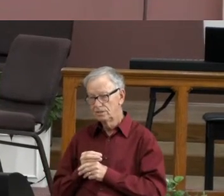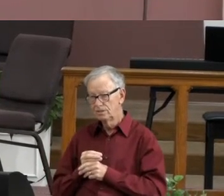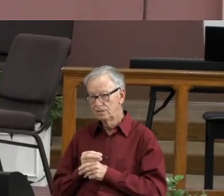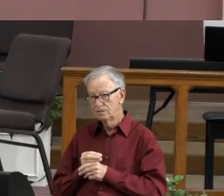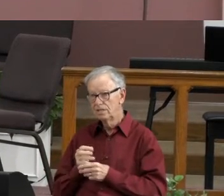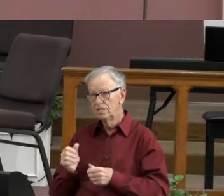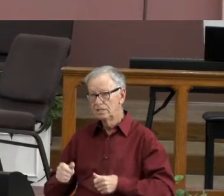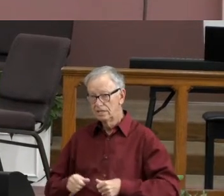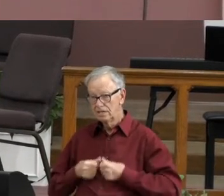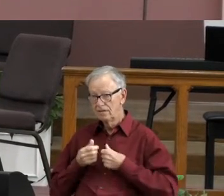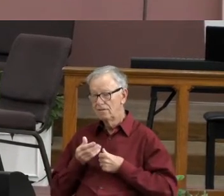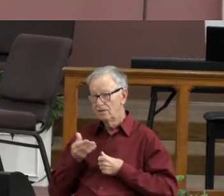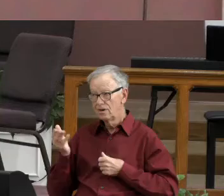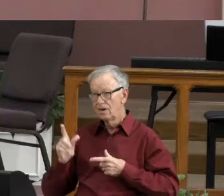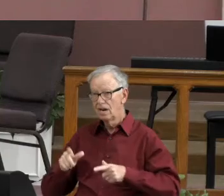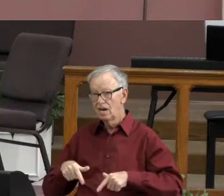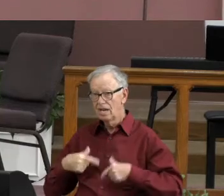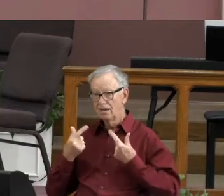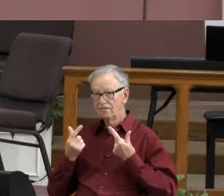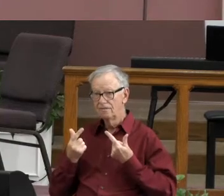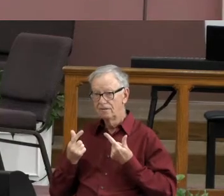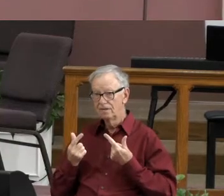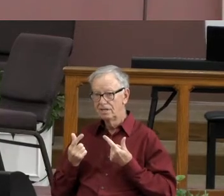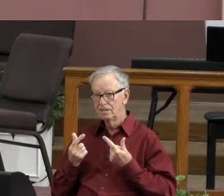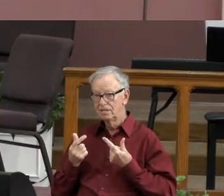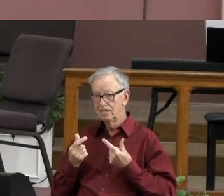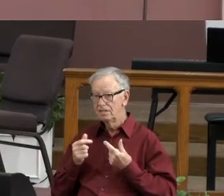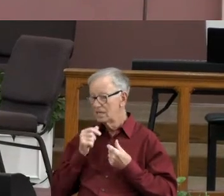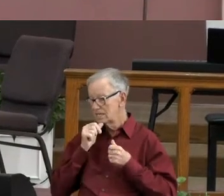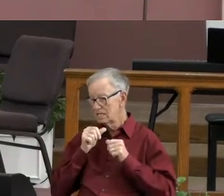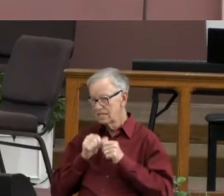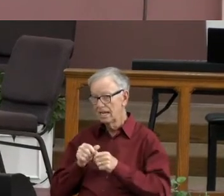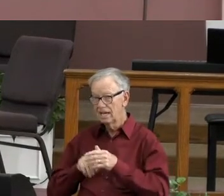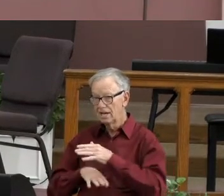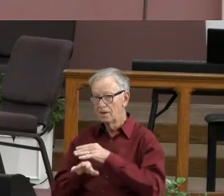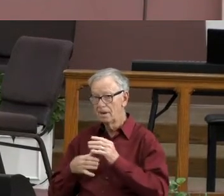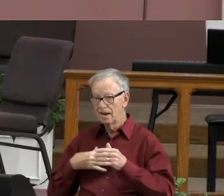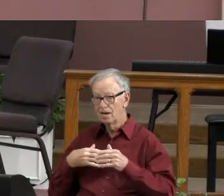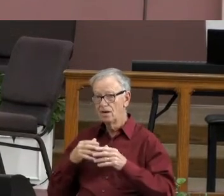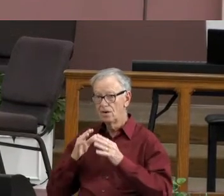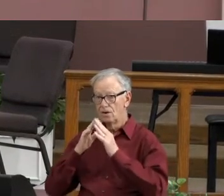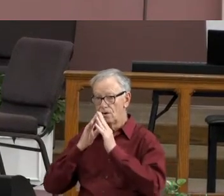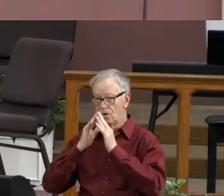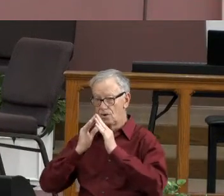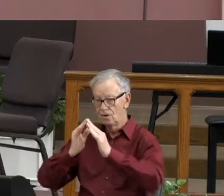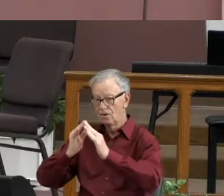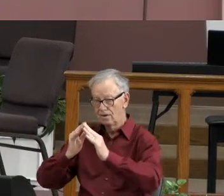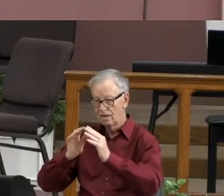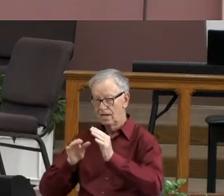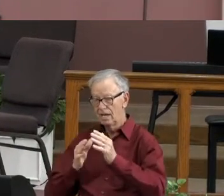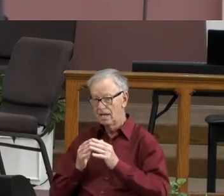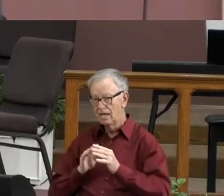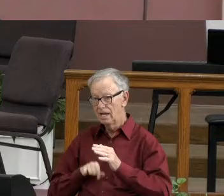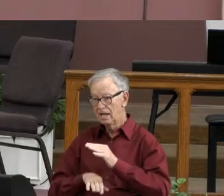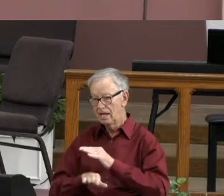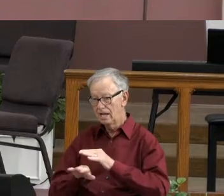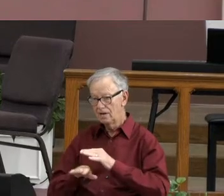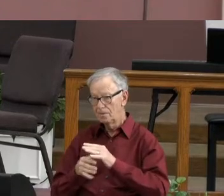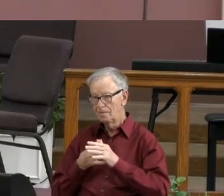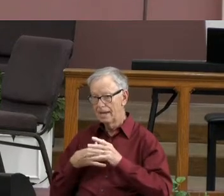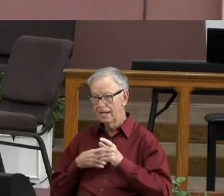and to live their life, not to stay under my roof and under my control for the rest of their lives. And that's